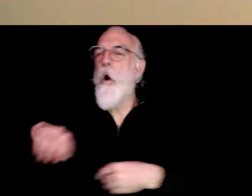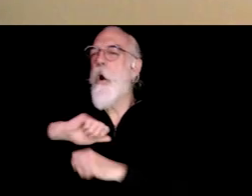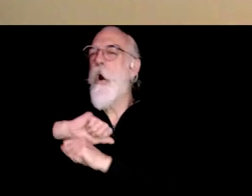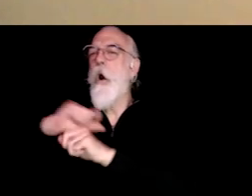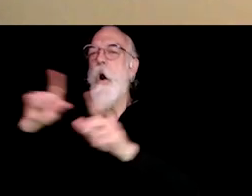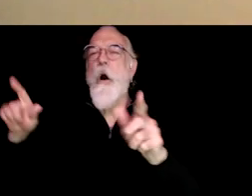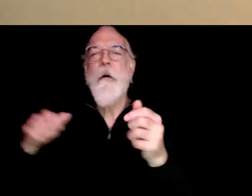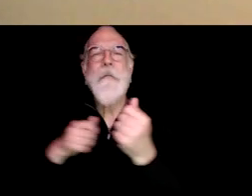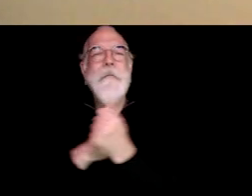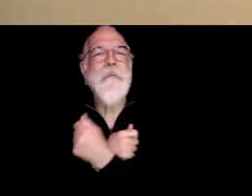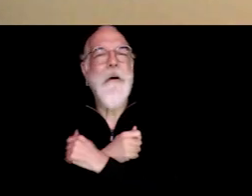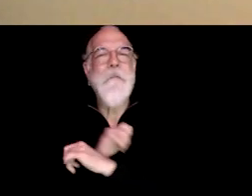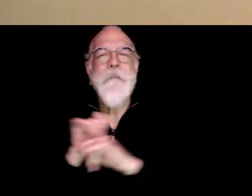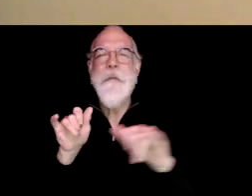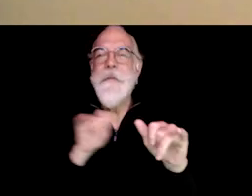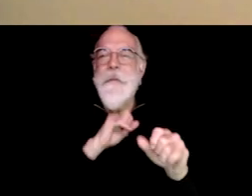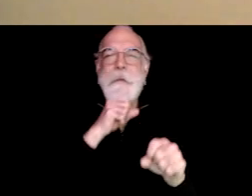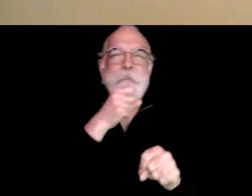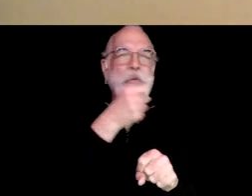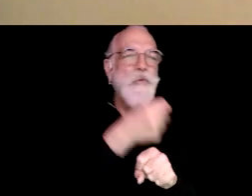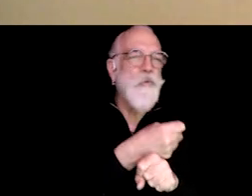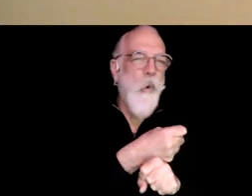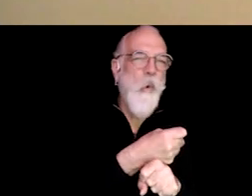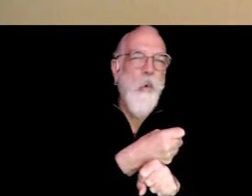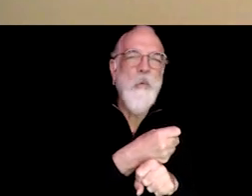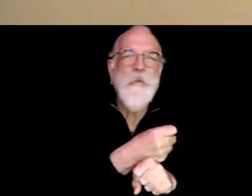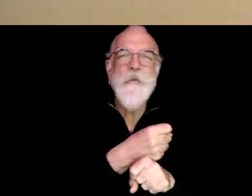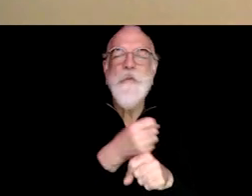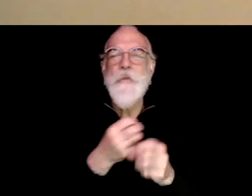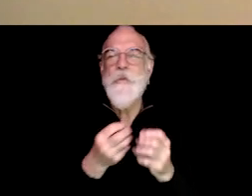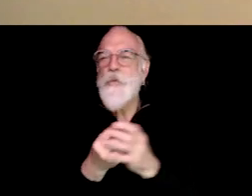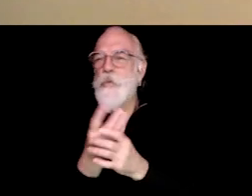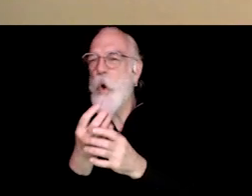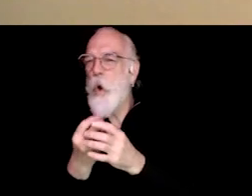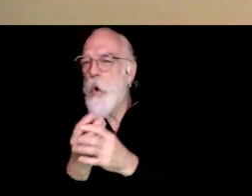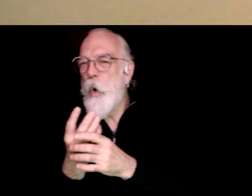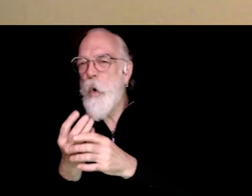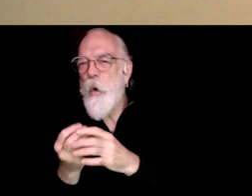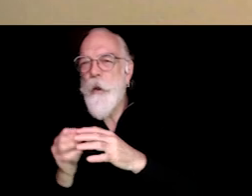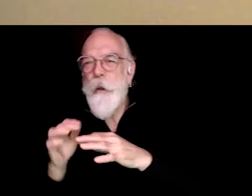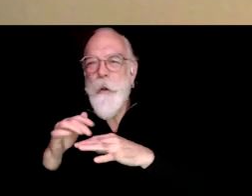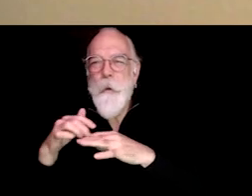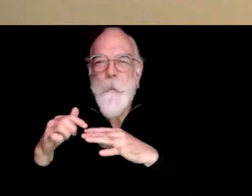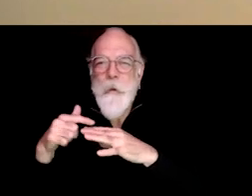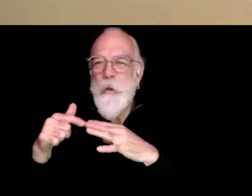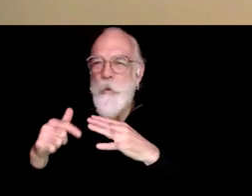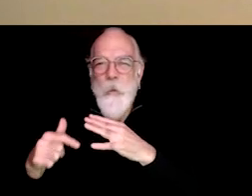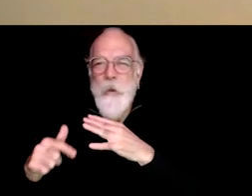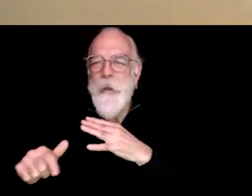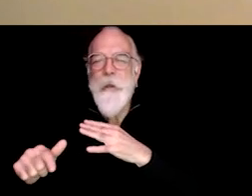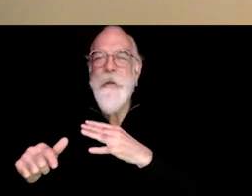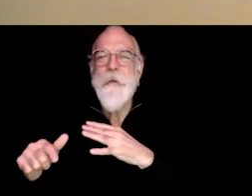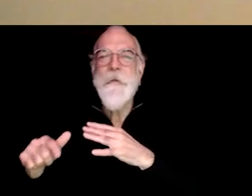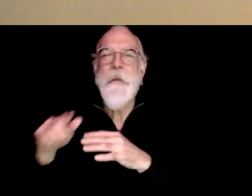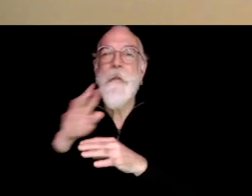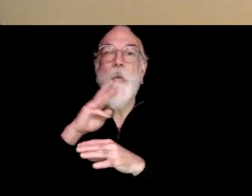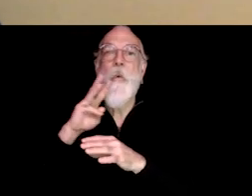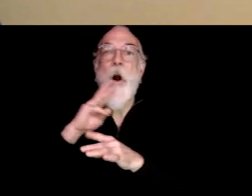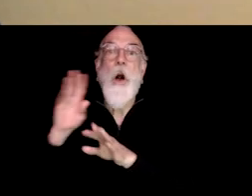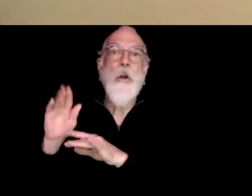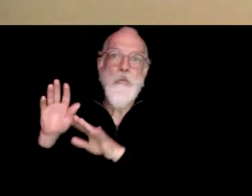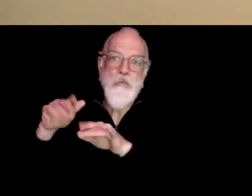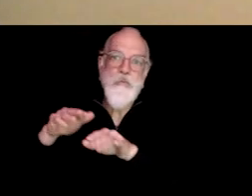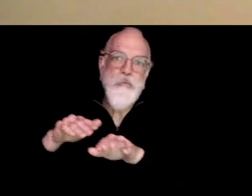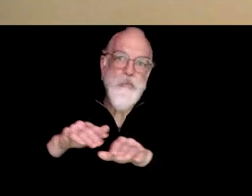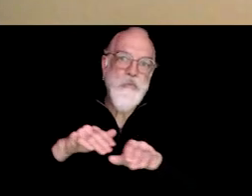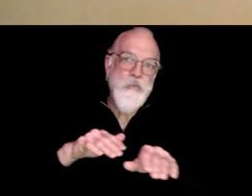love, the mosses between them, the remembered creek that runs all year.